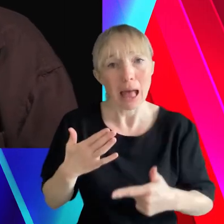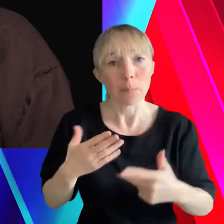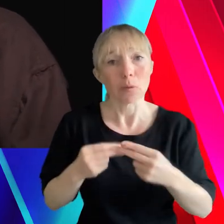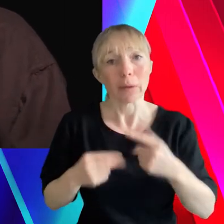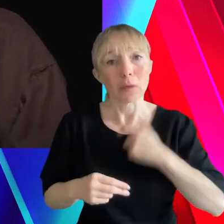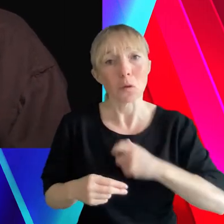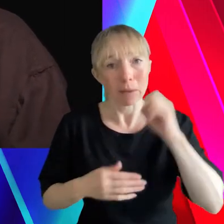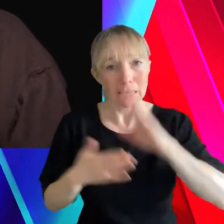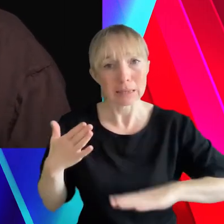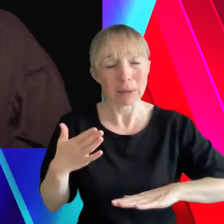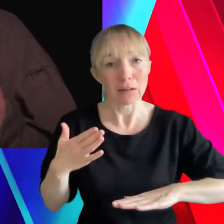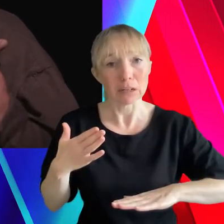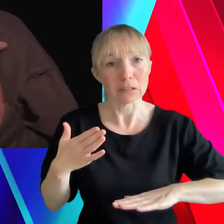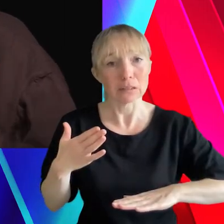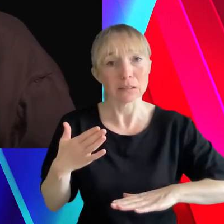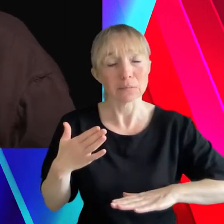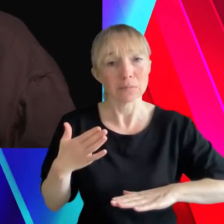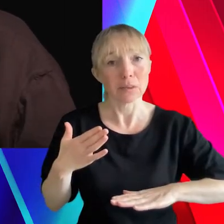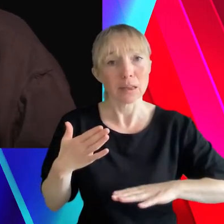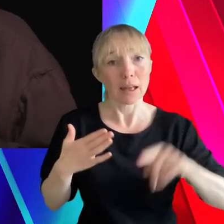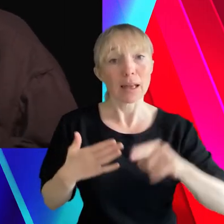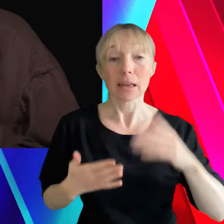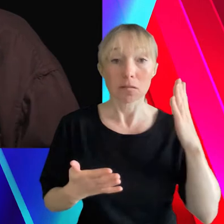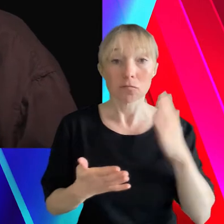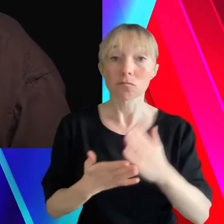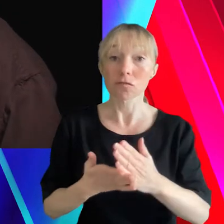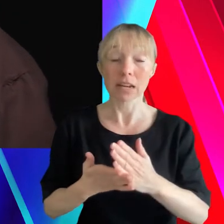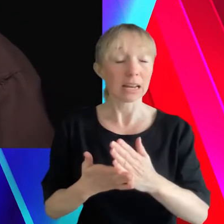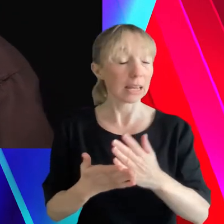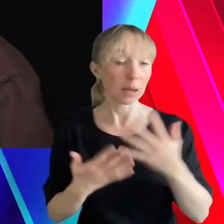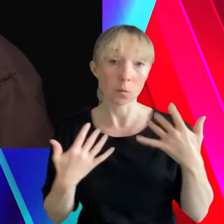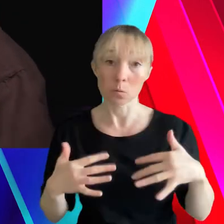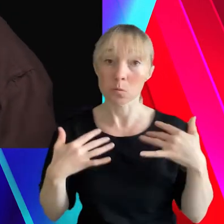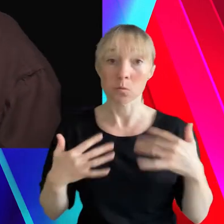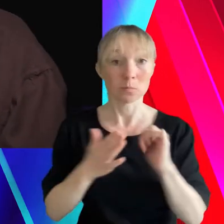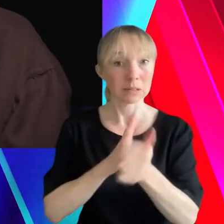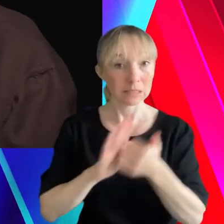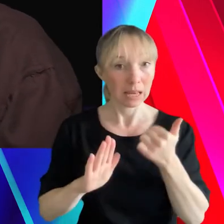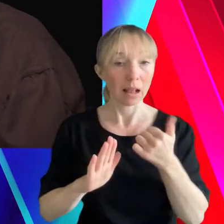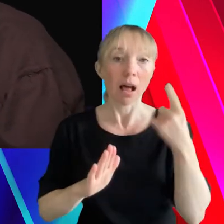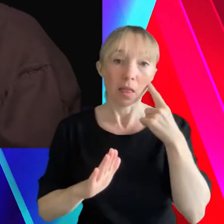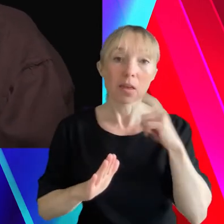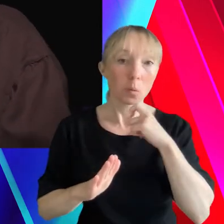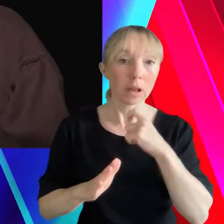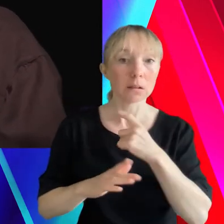human experience. He really has this extraordinary ability, which I think we may talk